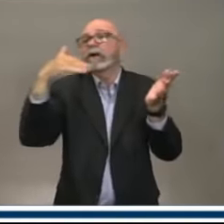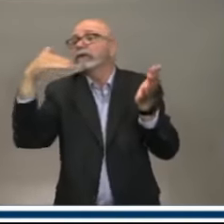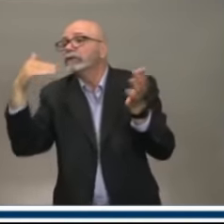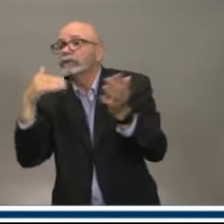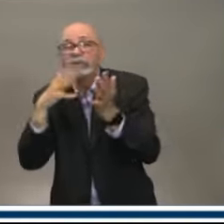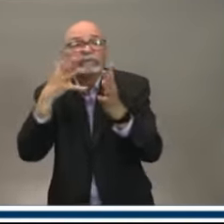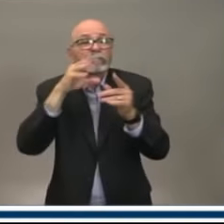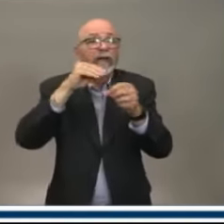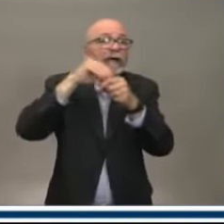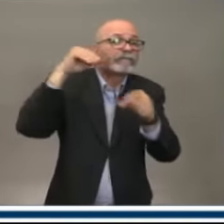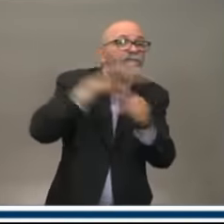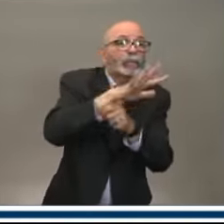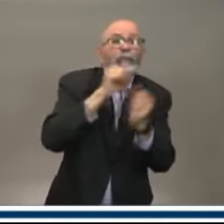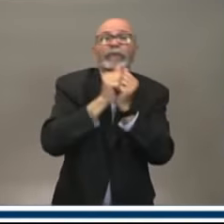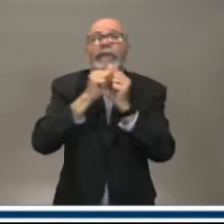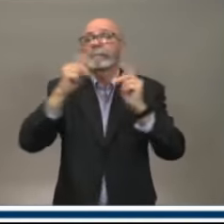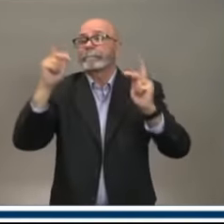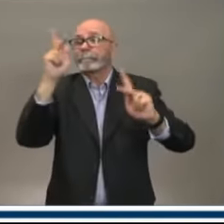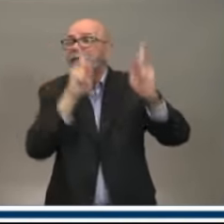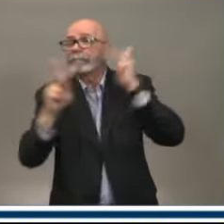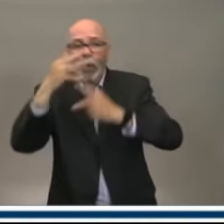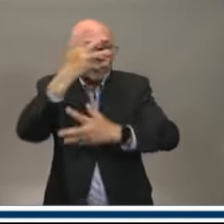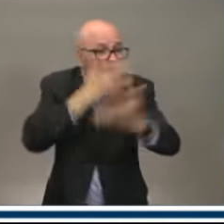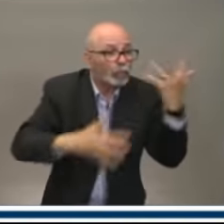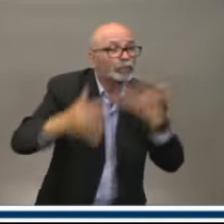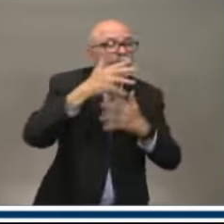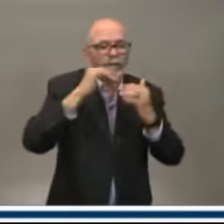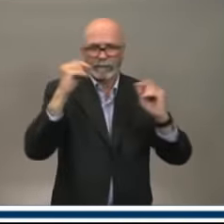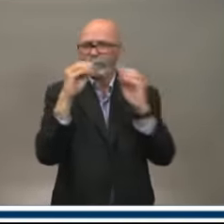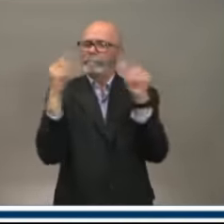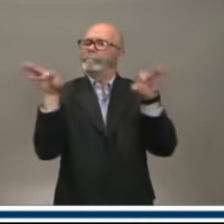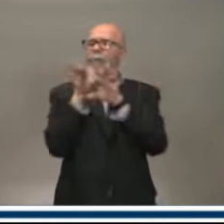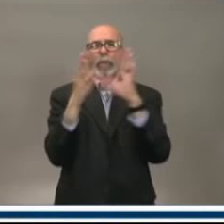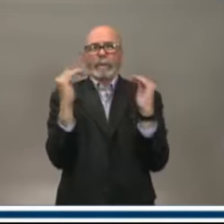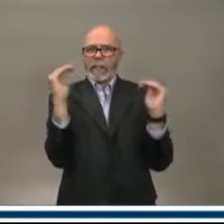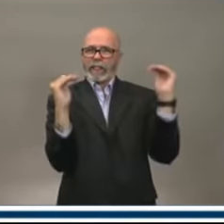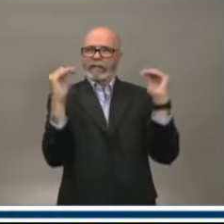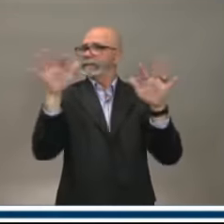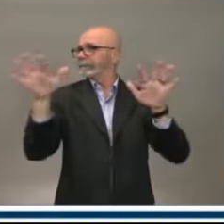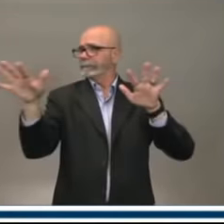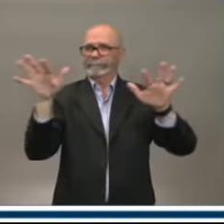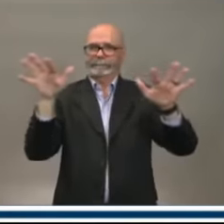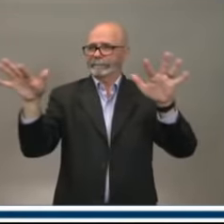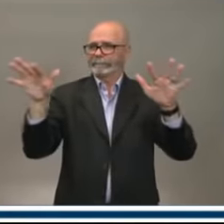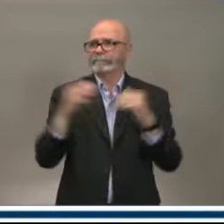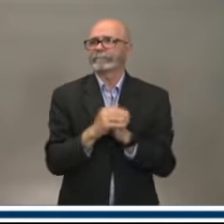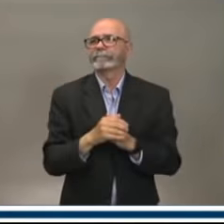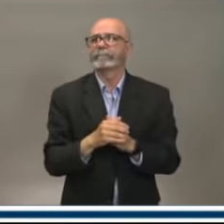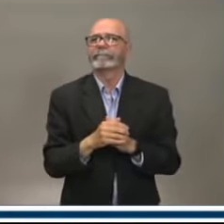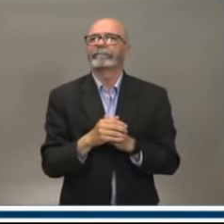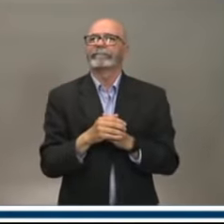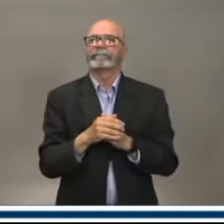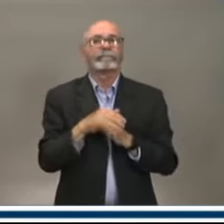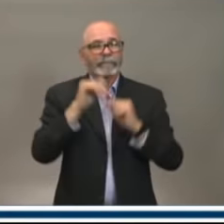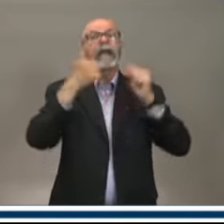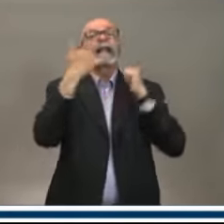Nova Scotia, based on these 7 criteria from the Public Health Agency of Canada, we need to